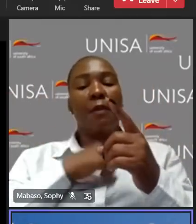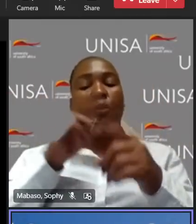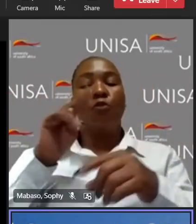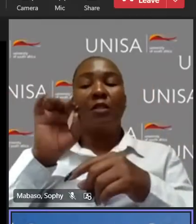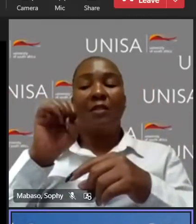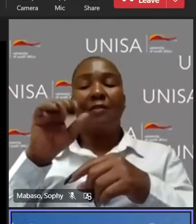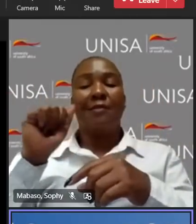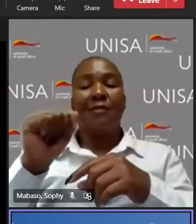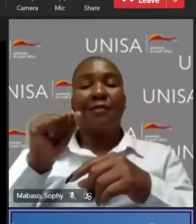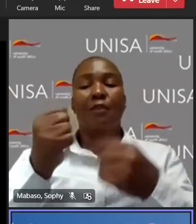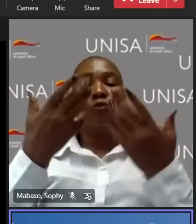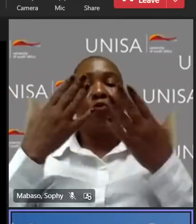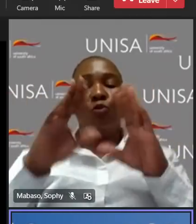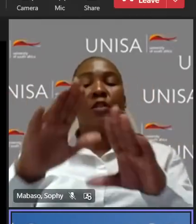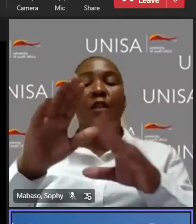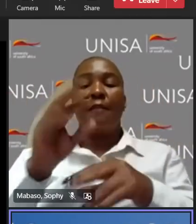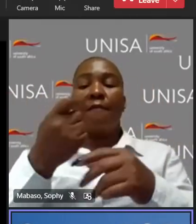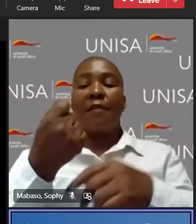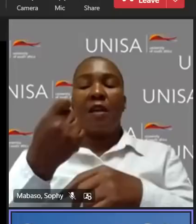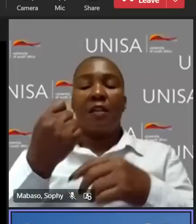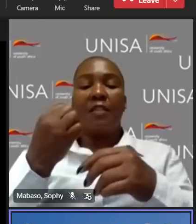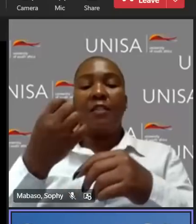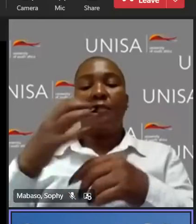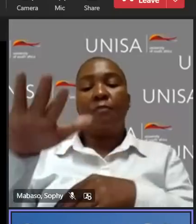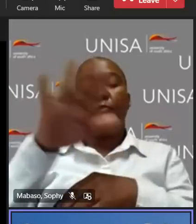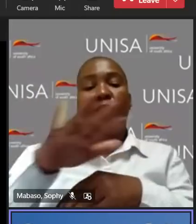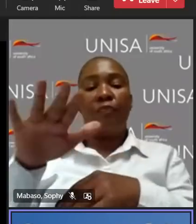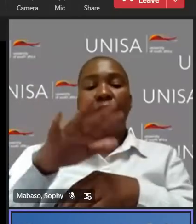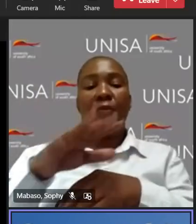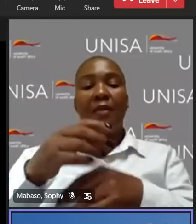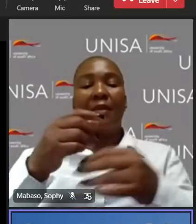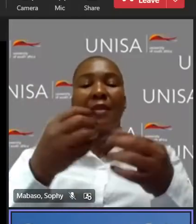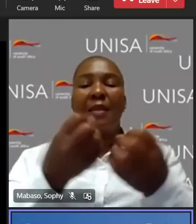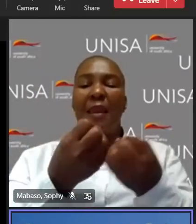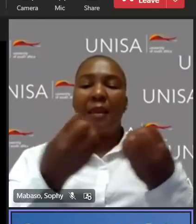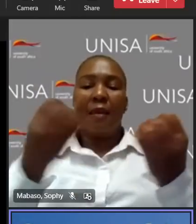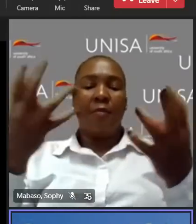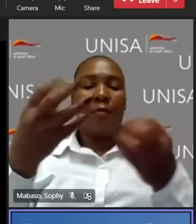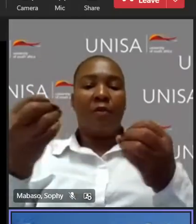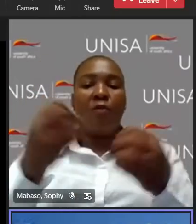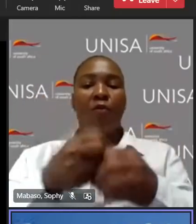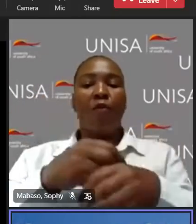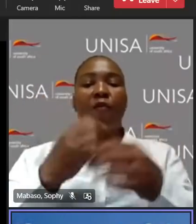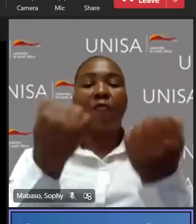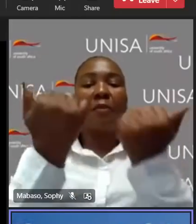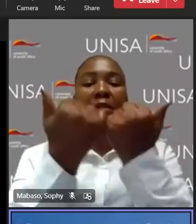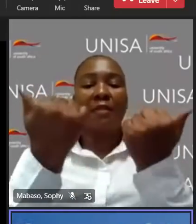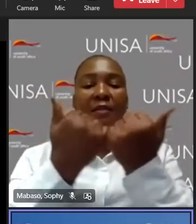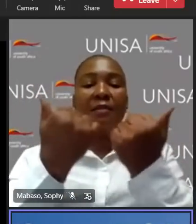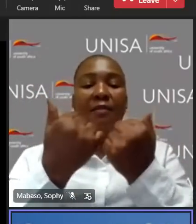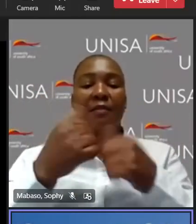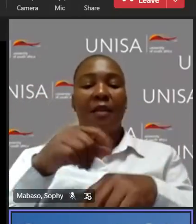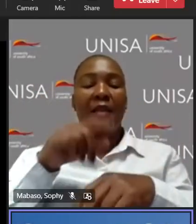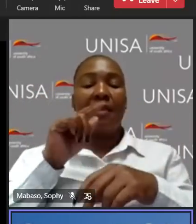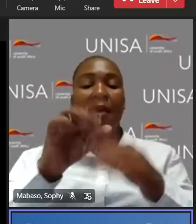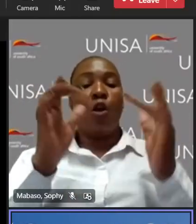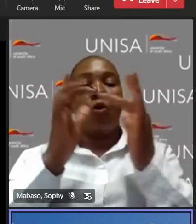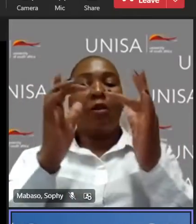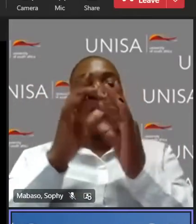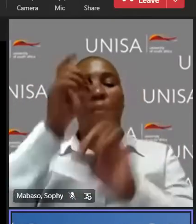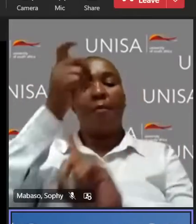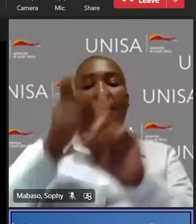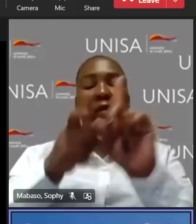student funding portal, and there is a number of bursaries there that student. And then the contact person